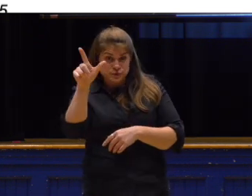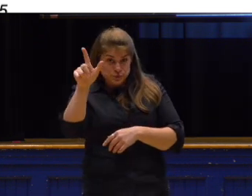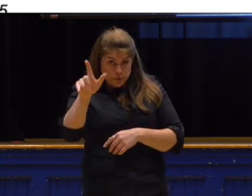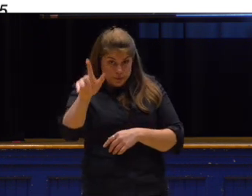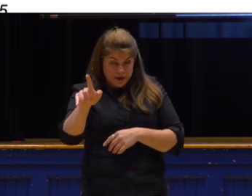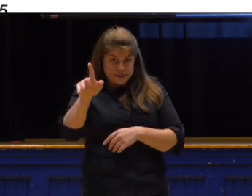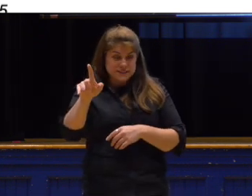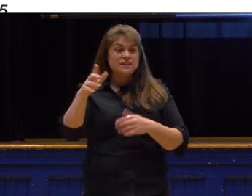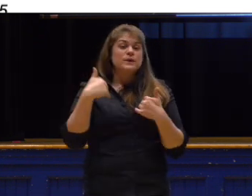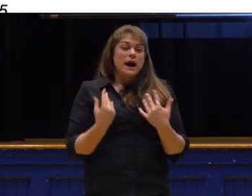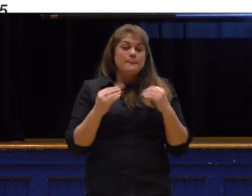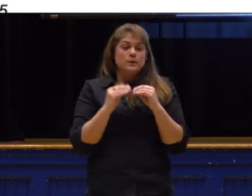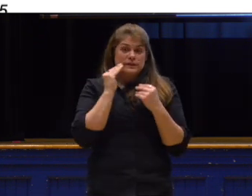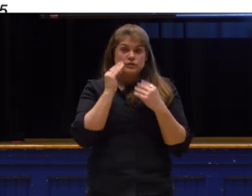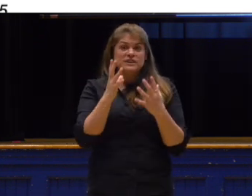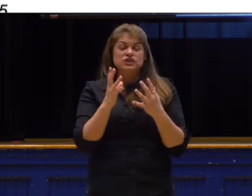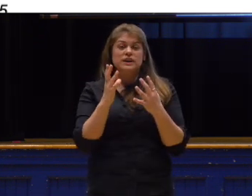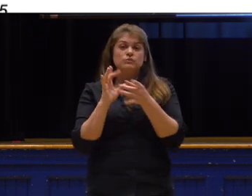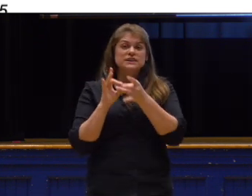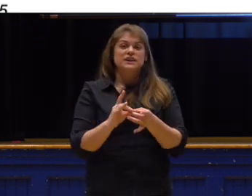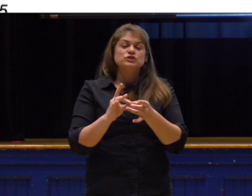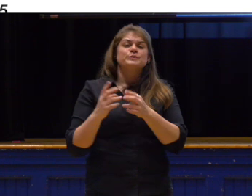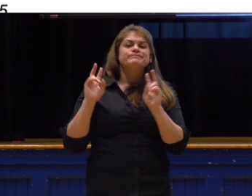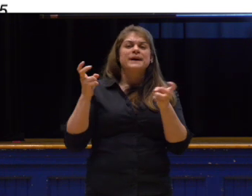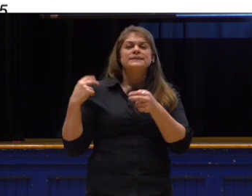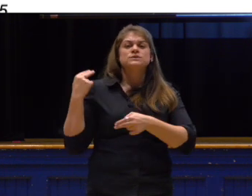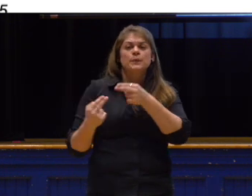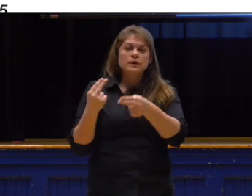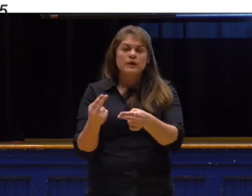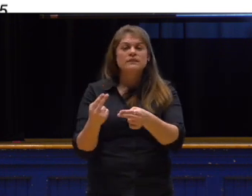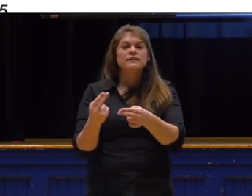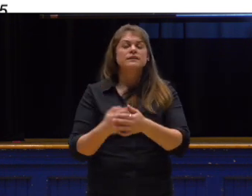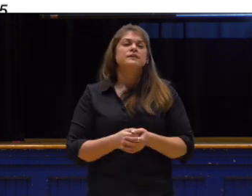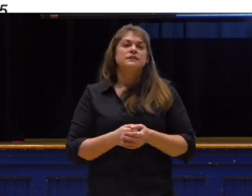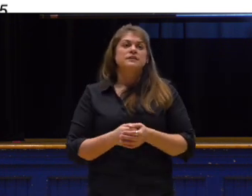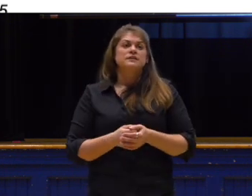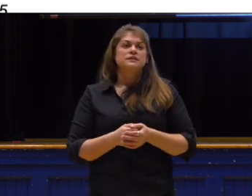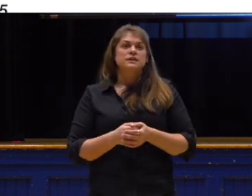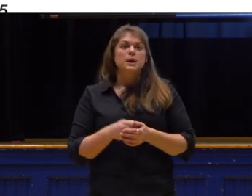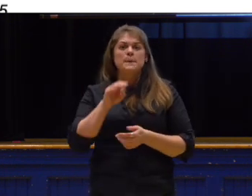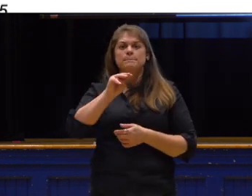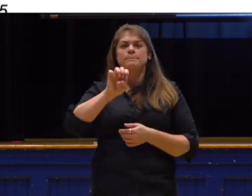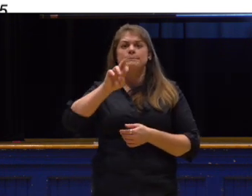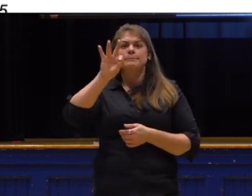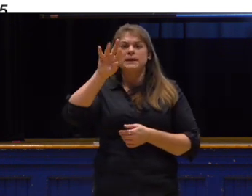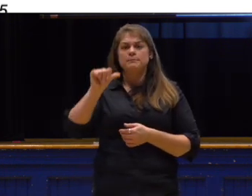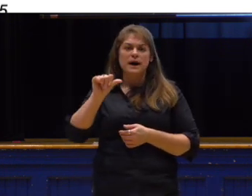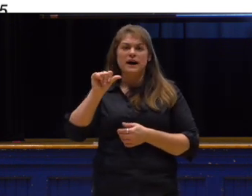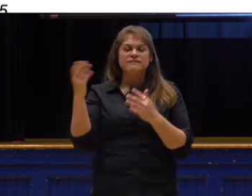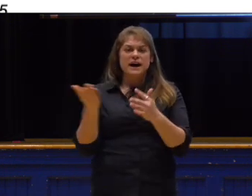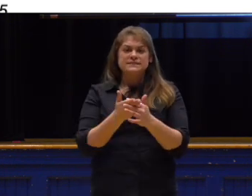had information with regard to historical. We had MIPA filings where we've